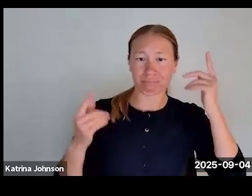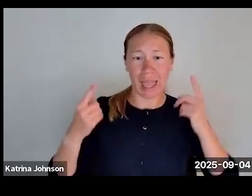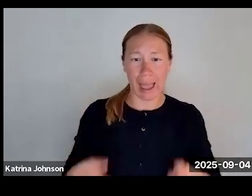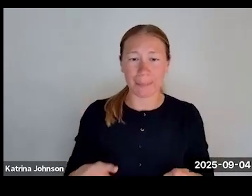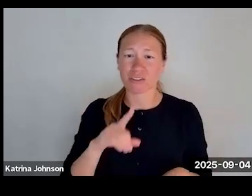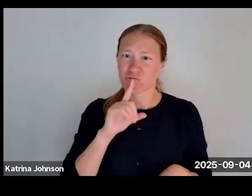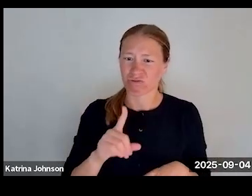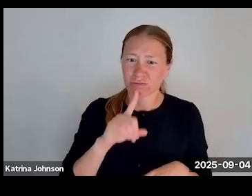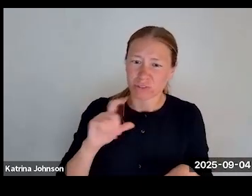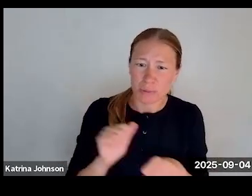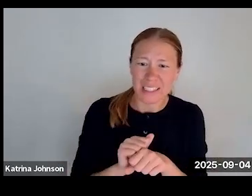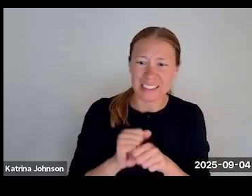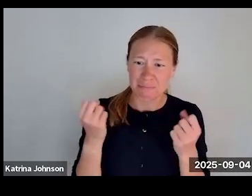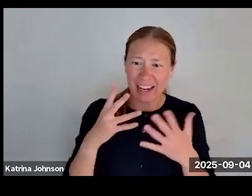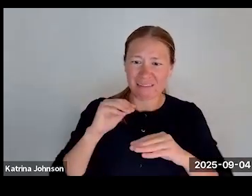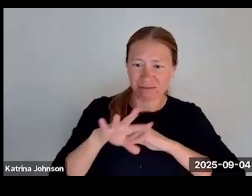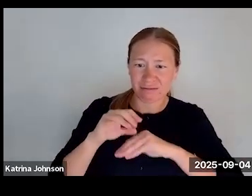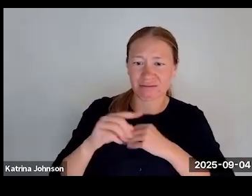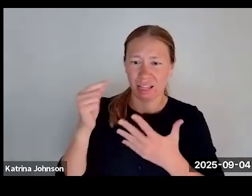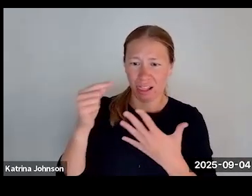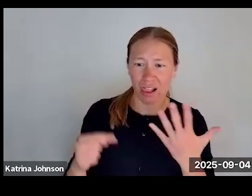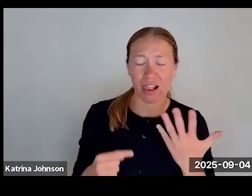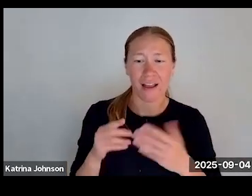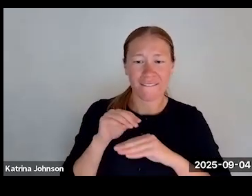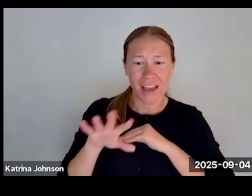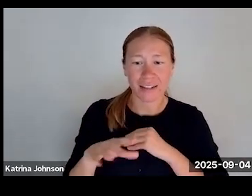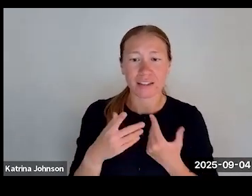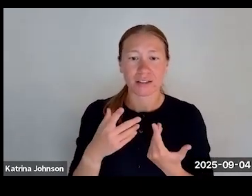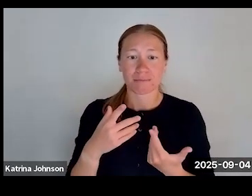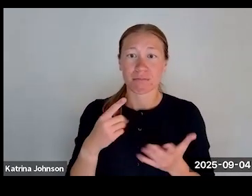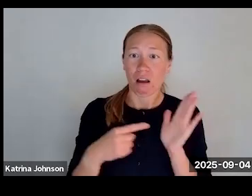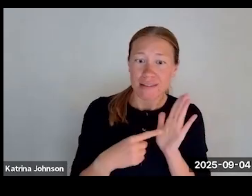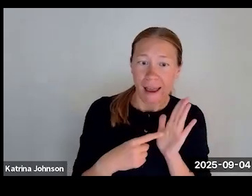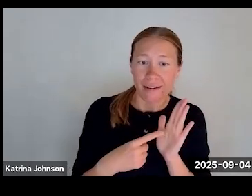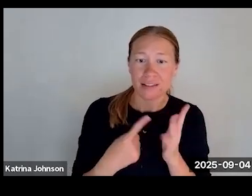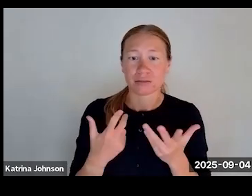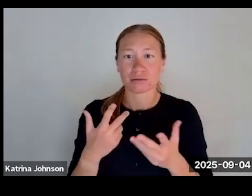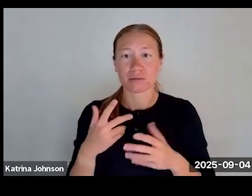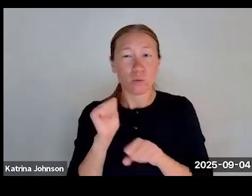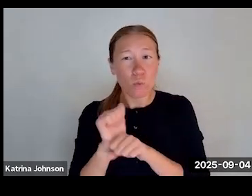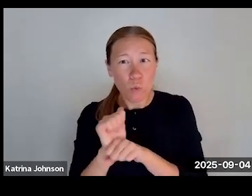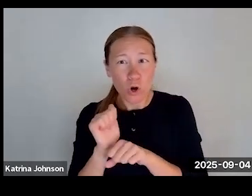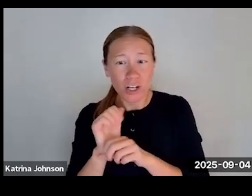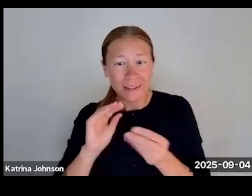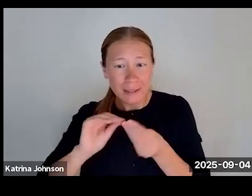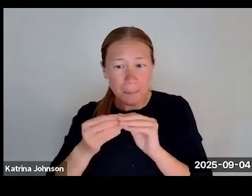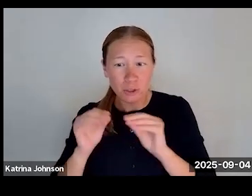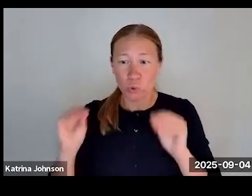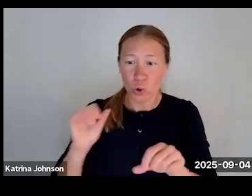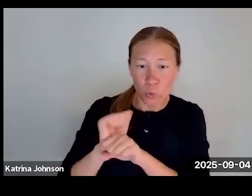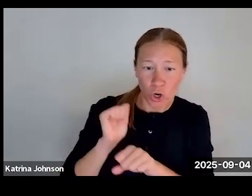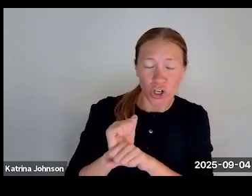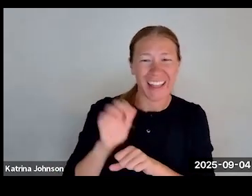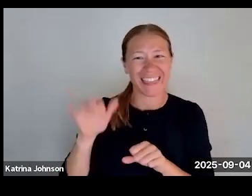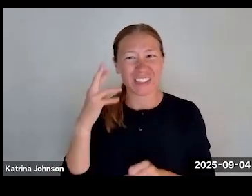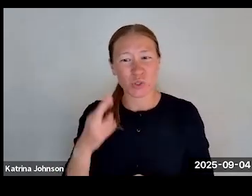unemployed minority group in the country. These numbers highlight why accessibility and support in higher education are so